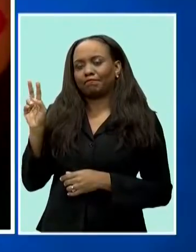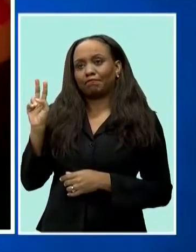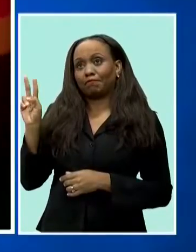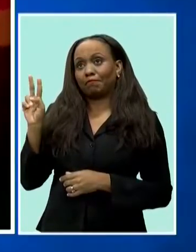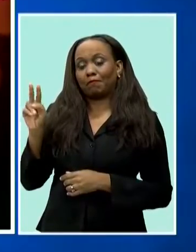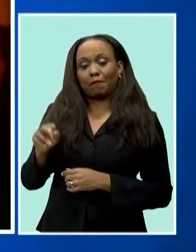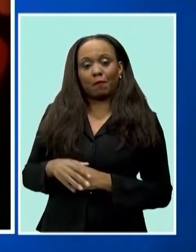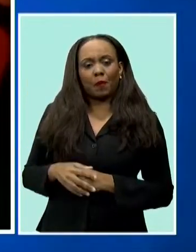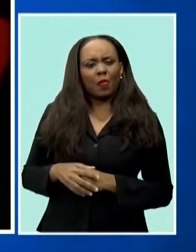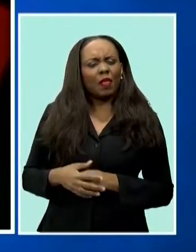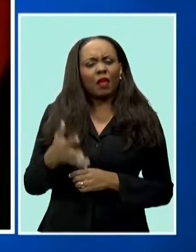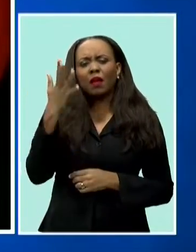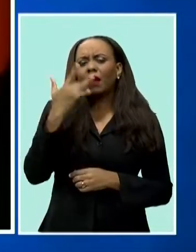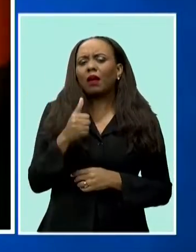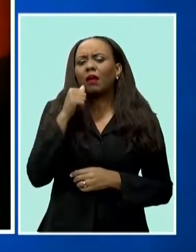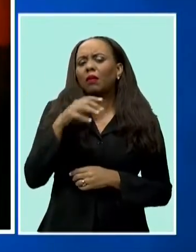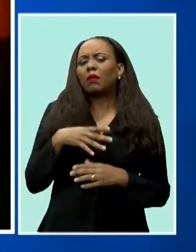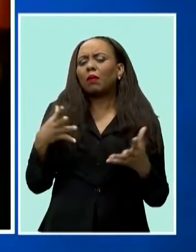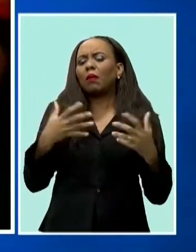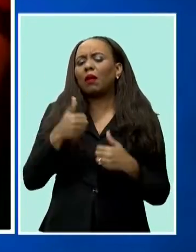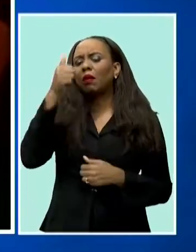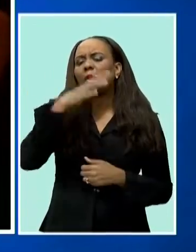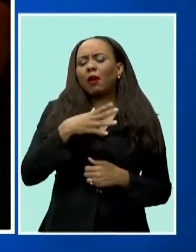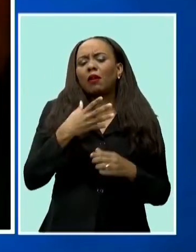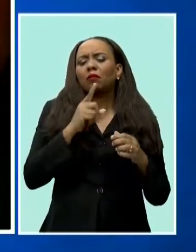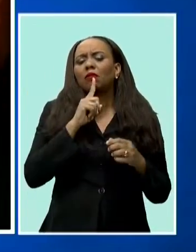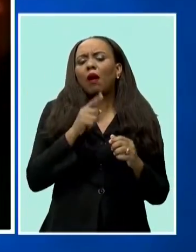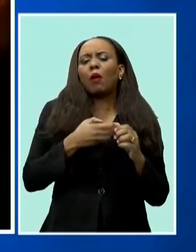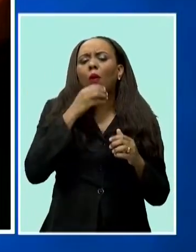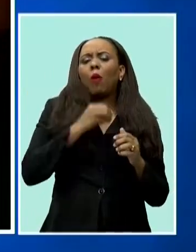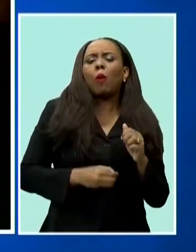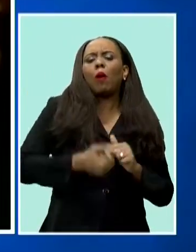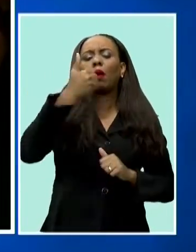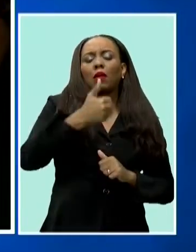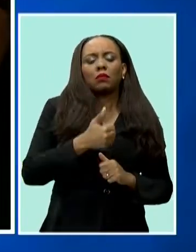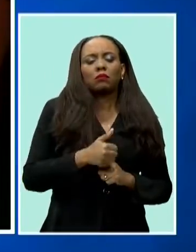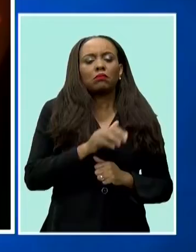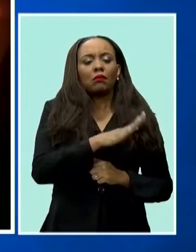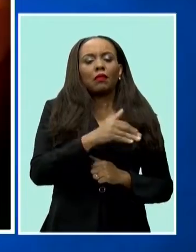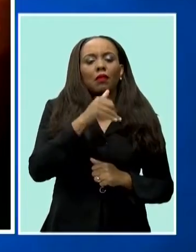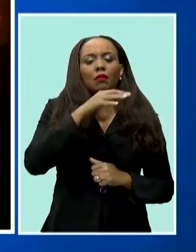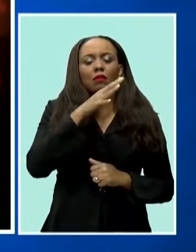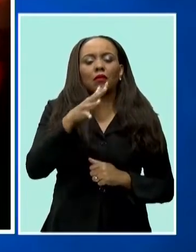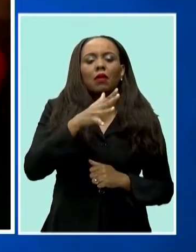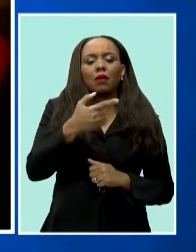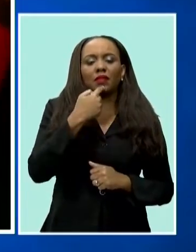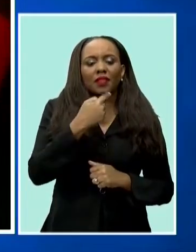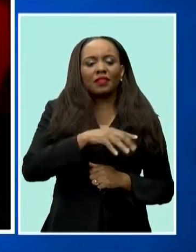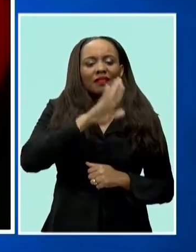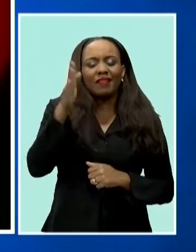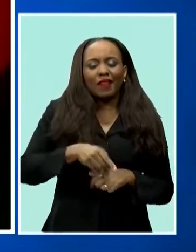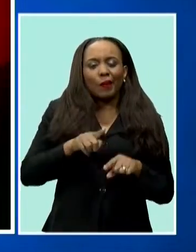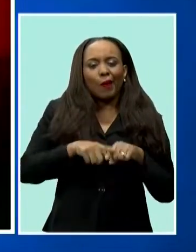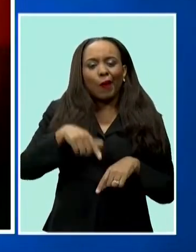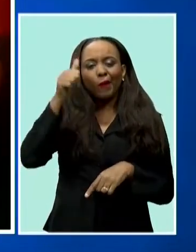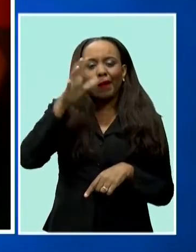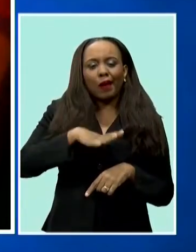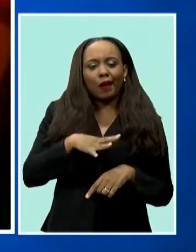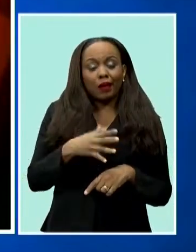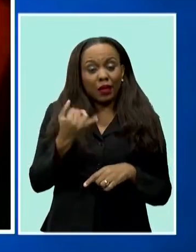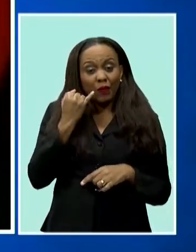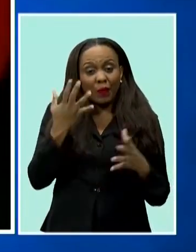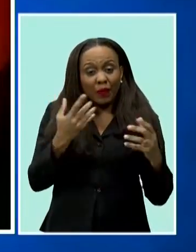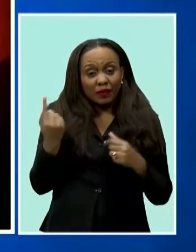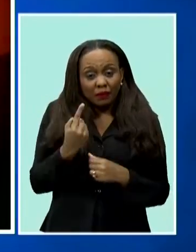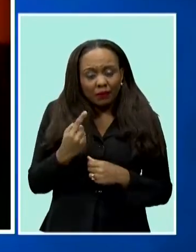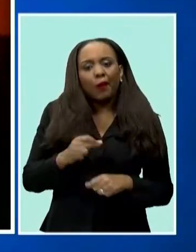Zalman questions why women would want a much older man. She says her grandmother always said, never depend on a man, work for what